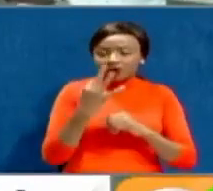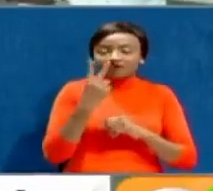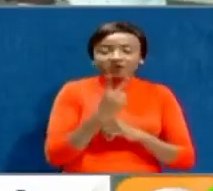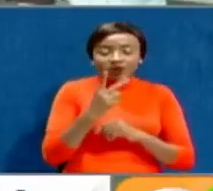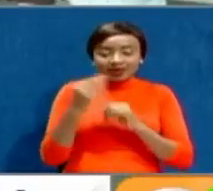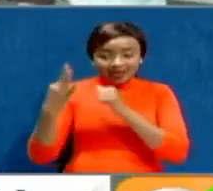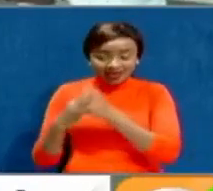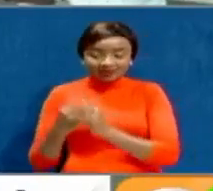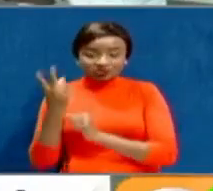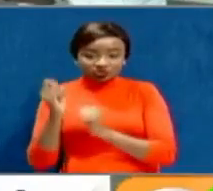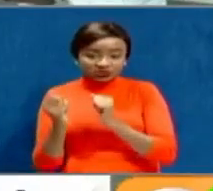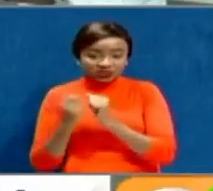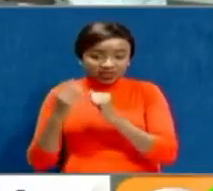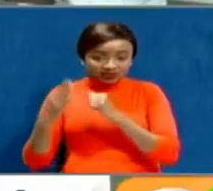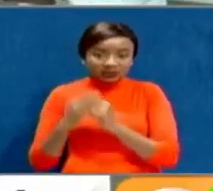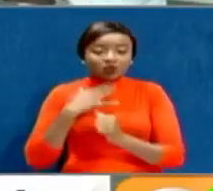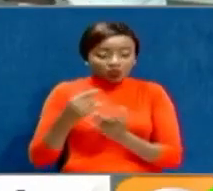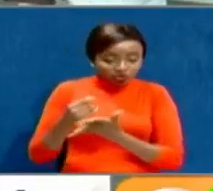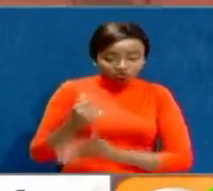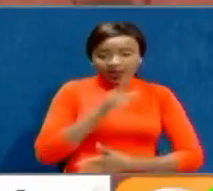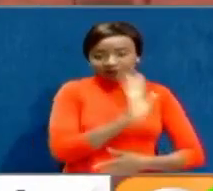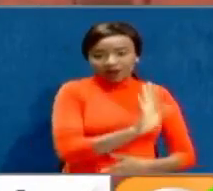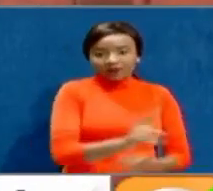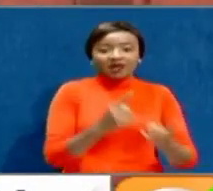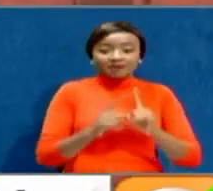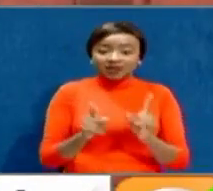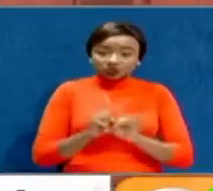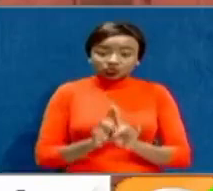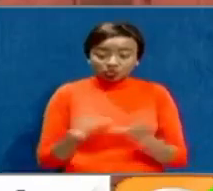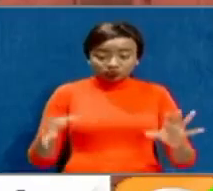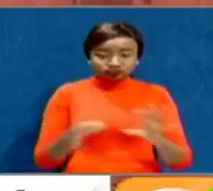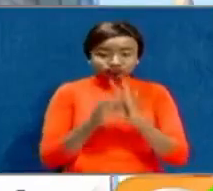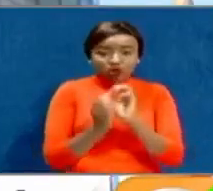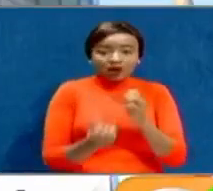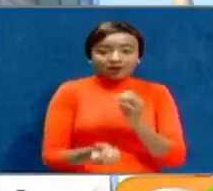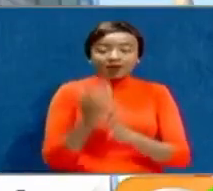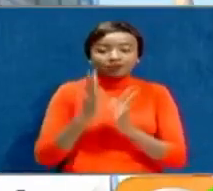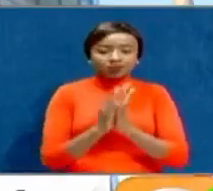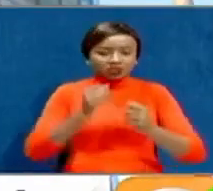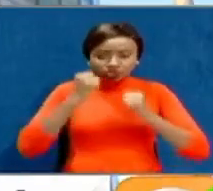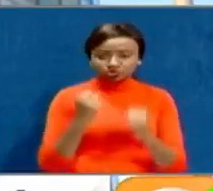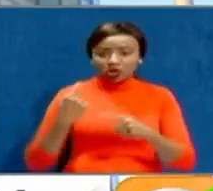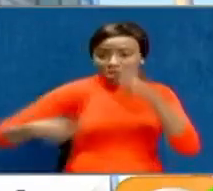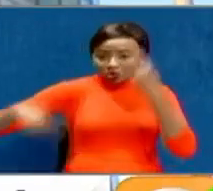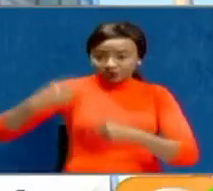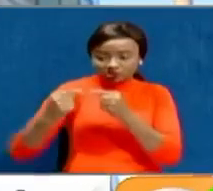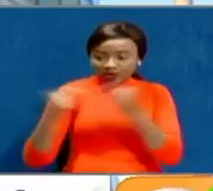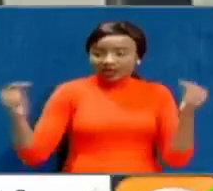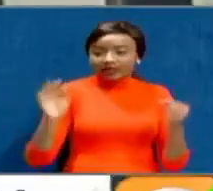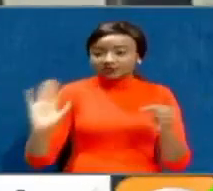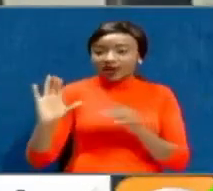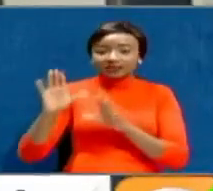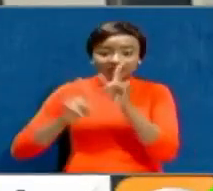2019. Airtel Kenya had agreed to buy Telkom Kenya. The combined entity was expected to create stronger competition for Safaricom, the market